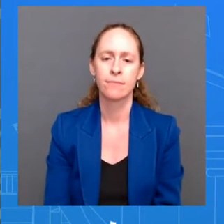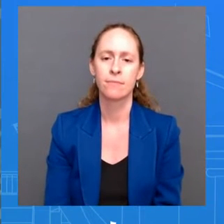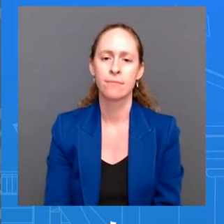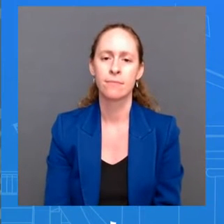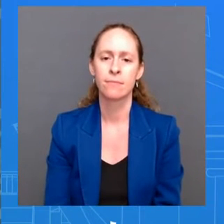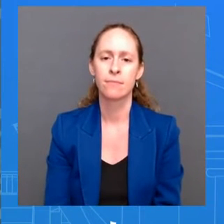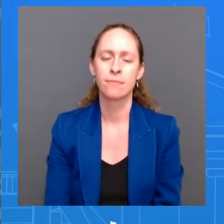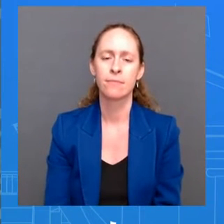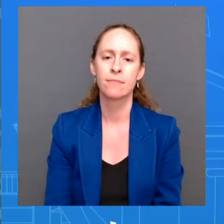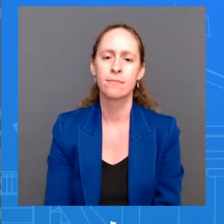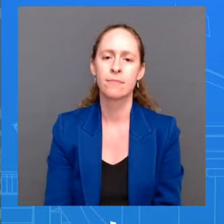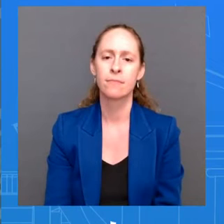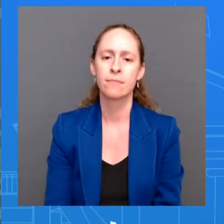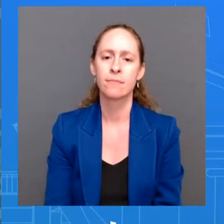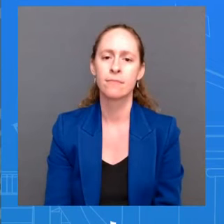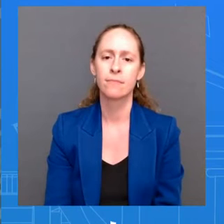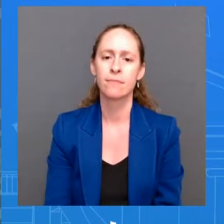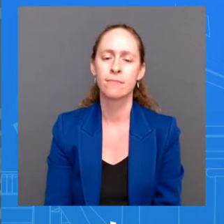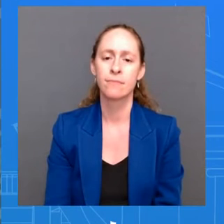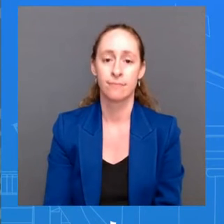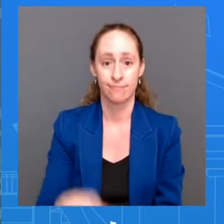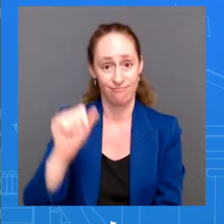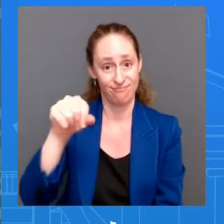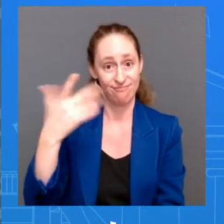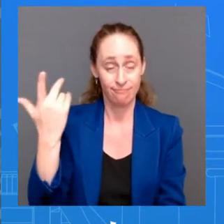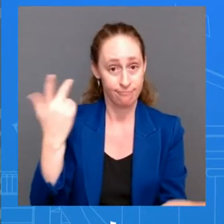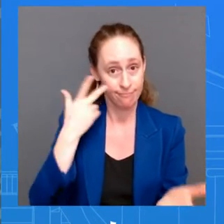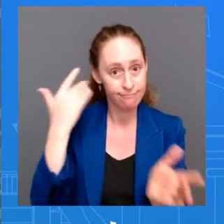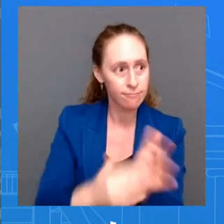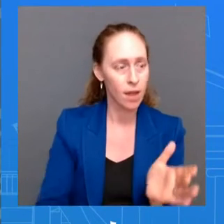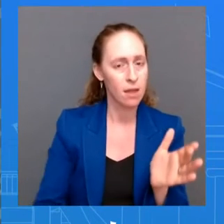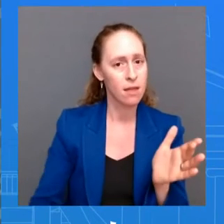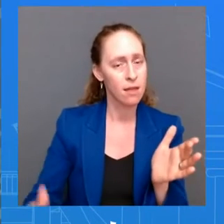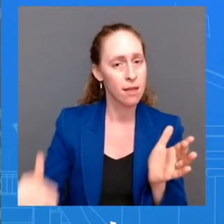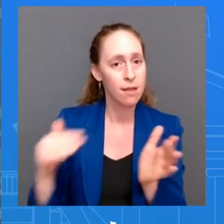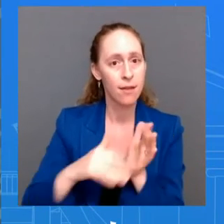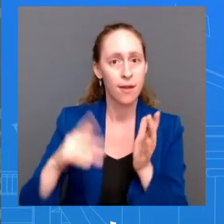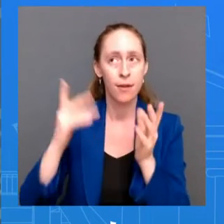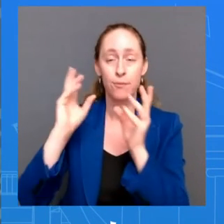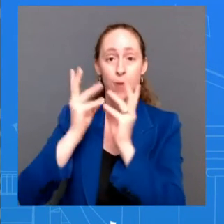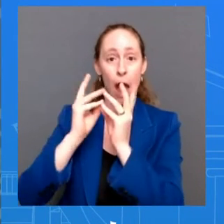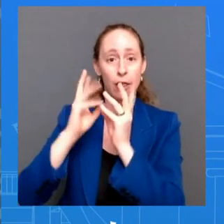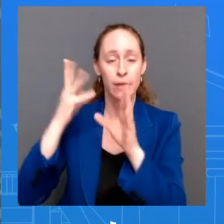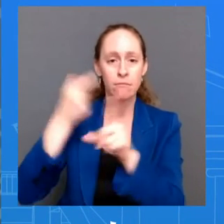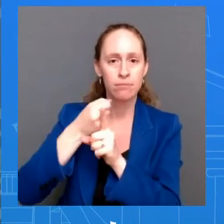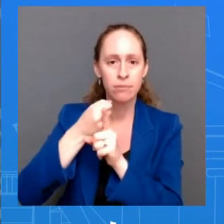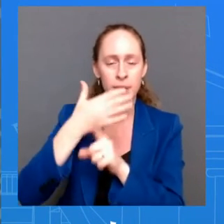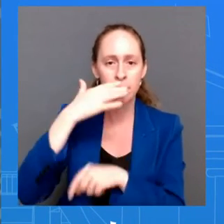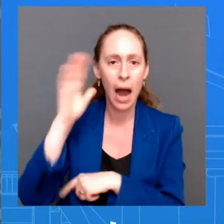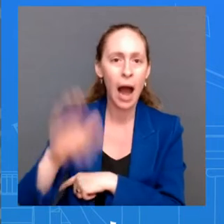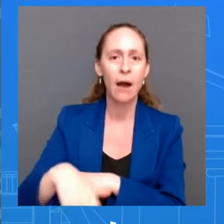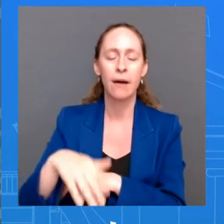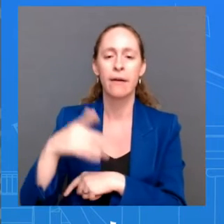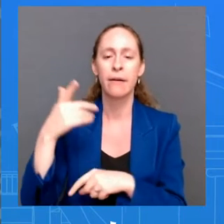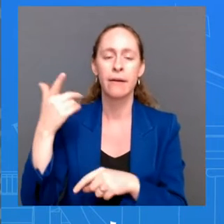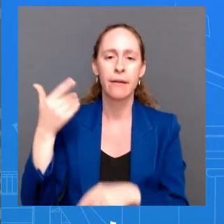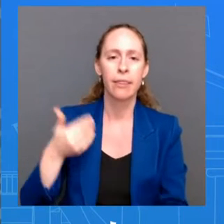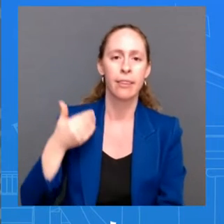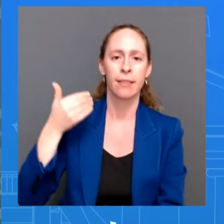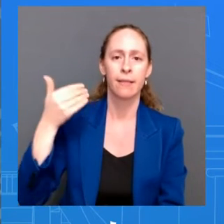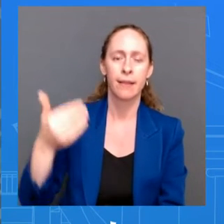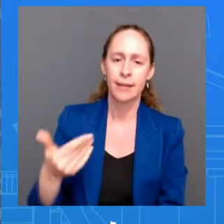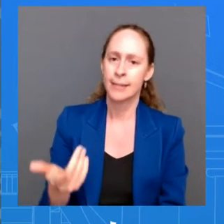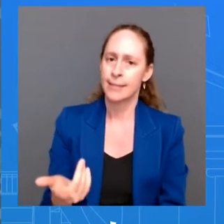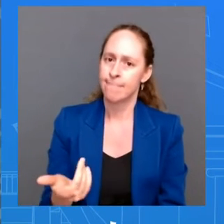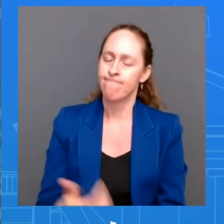assistance. Lastly, and separately, I want to make sure you all saw the series of announcements we made yesterday on